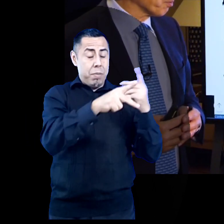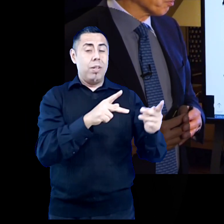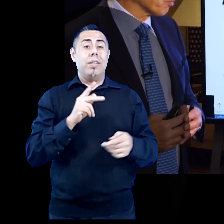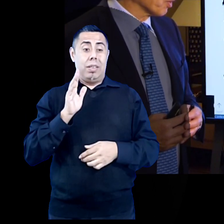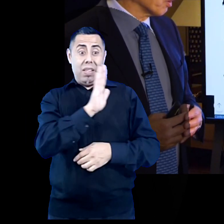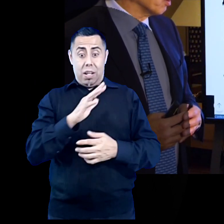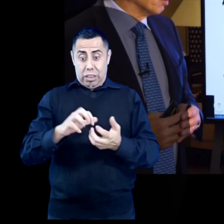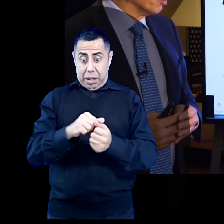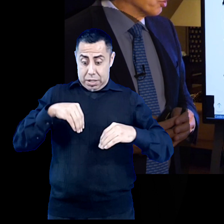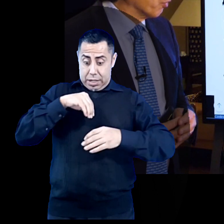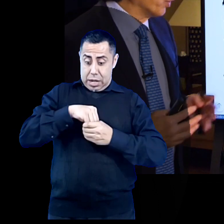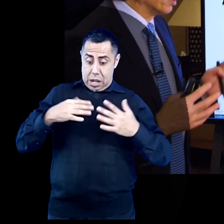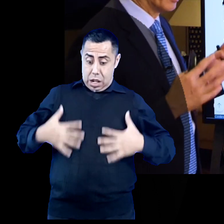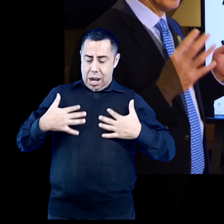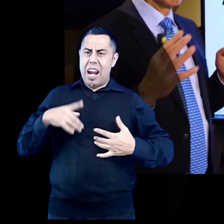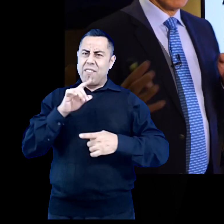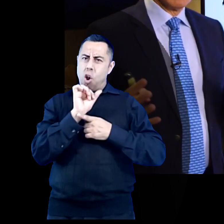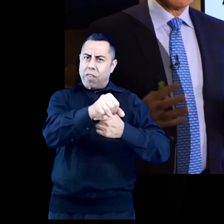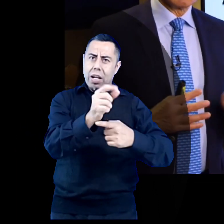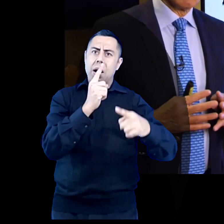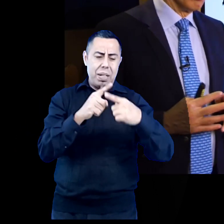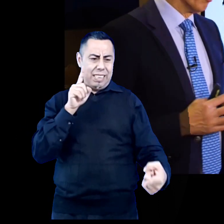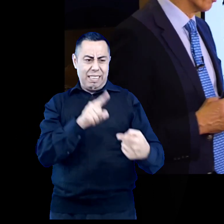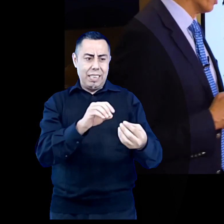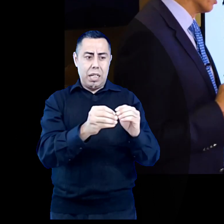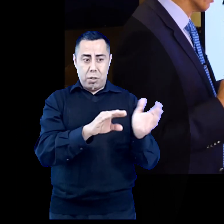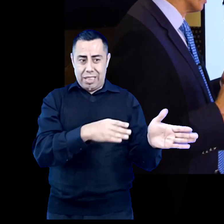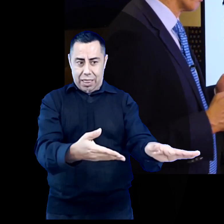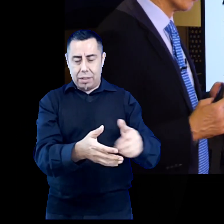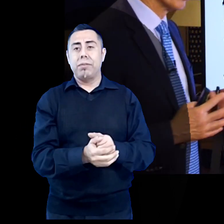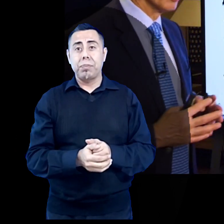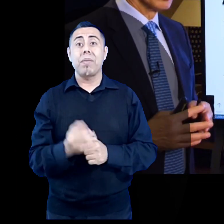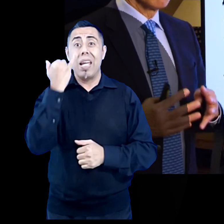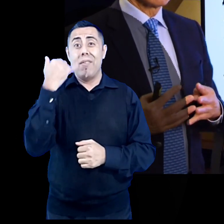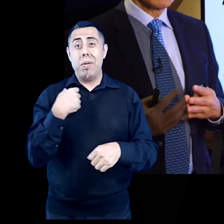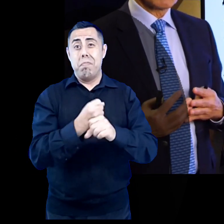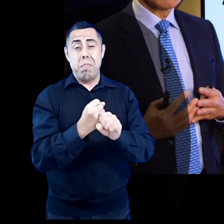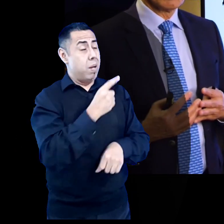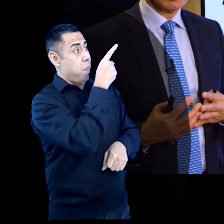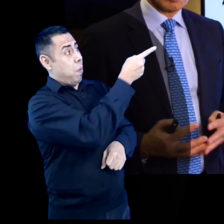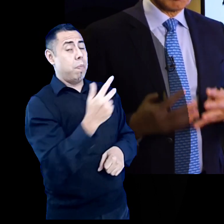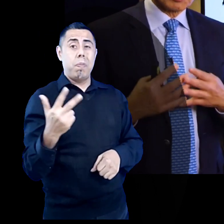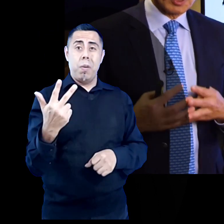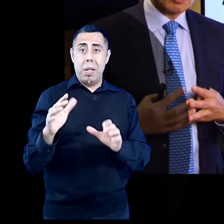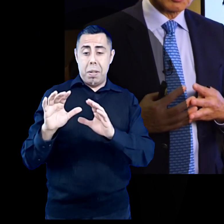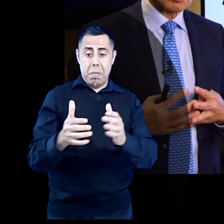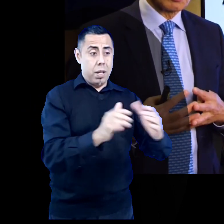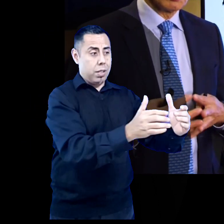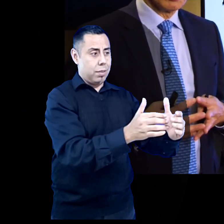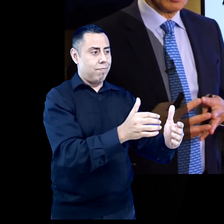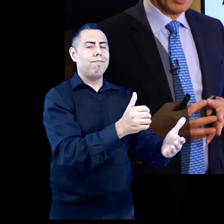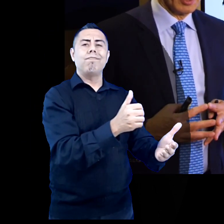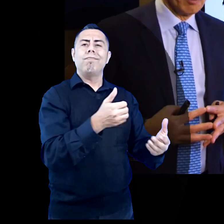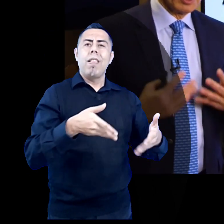patients. So if we categorize or create these buckets, it gives us, as both